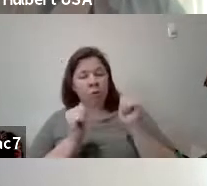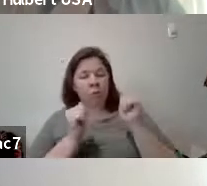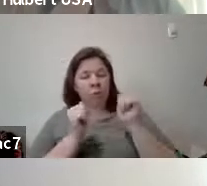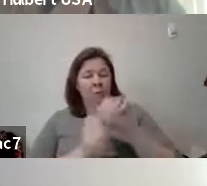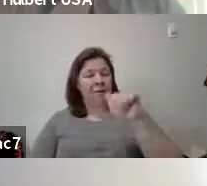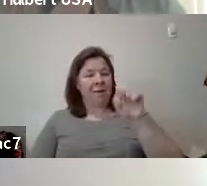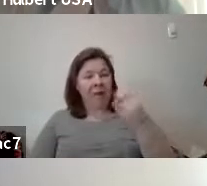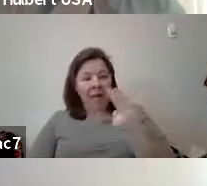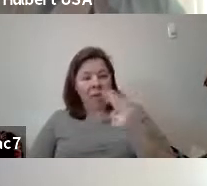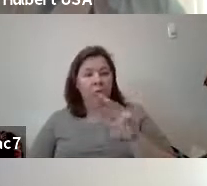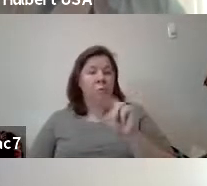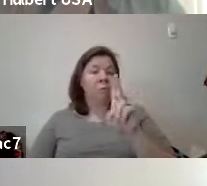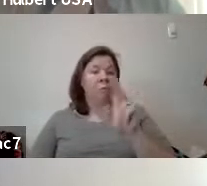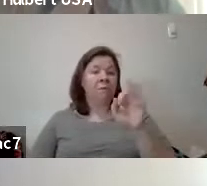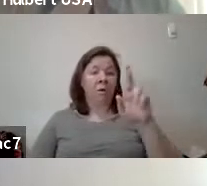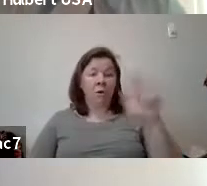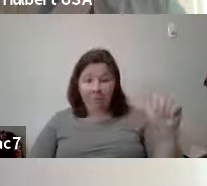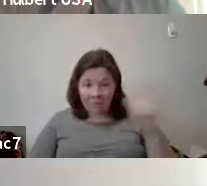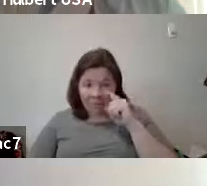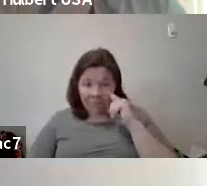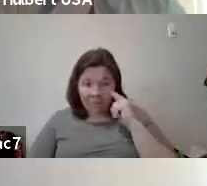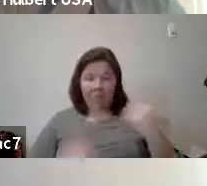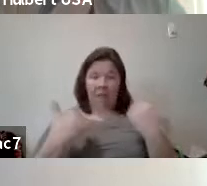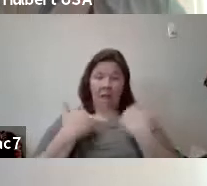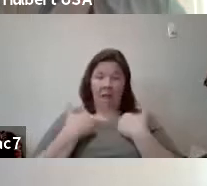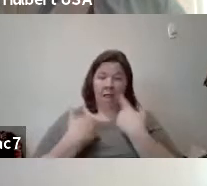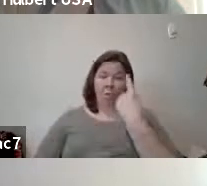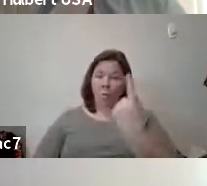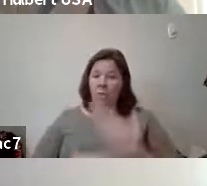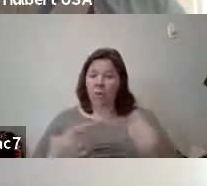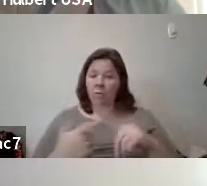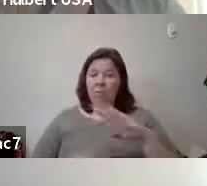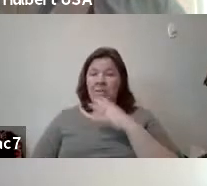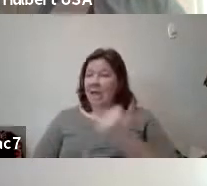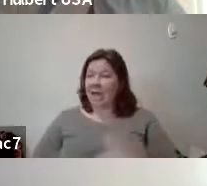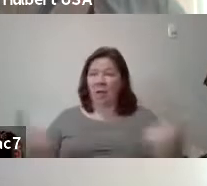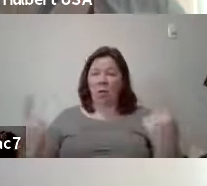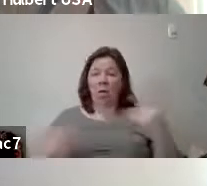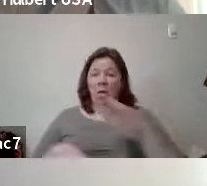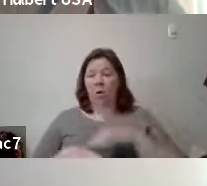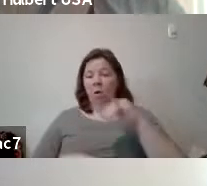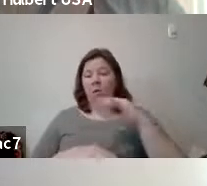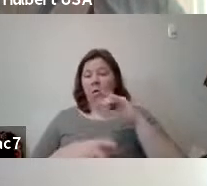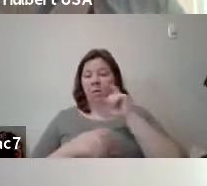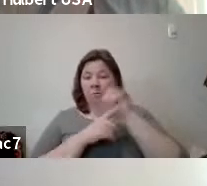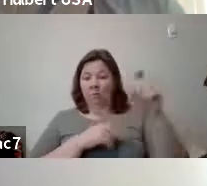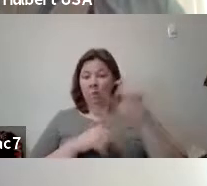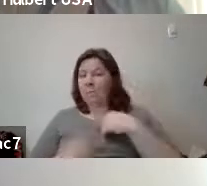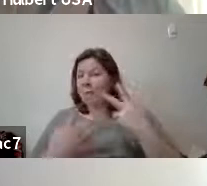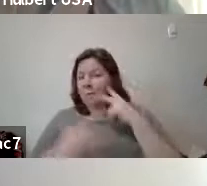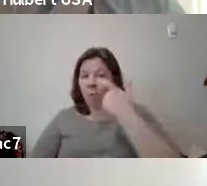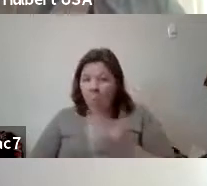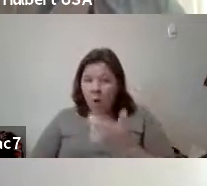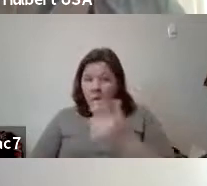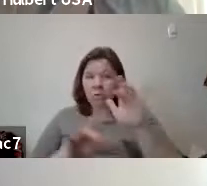Mafara, and I just have one thing to say to anybody on this call who's listening in or who might be watching the